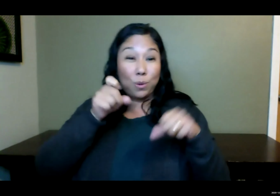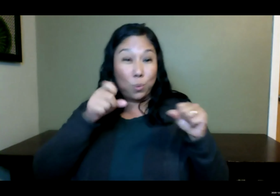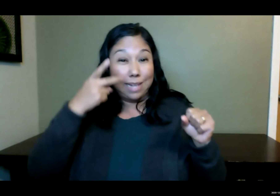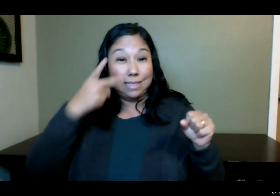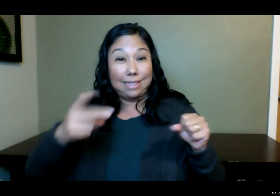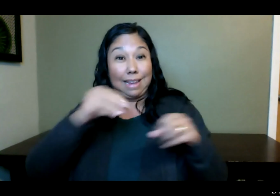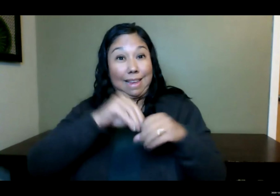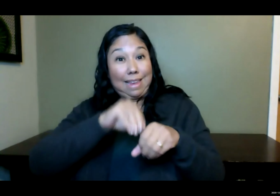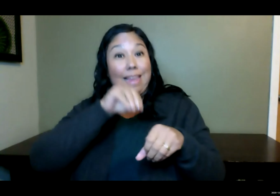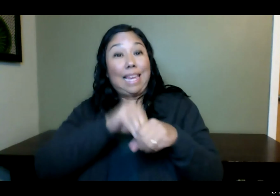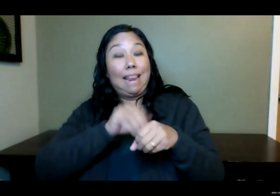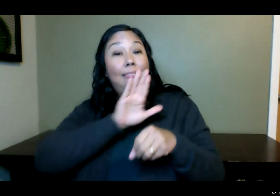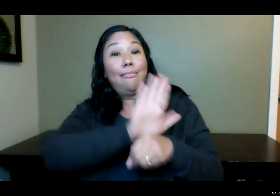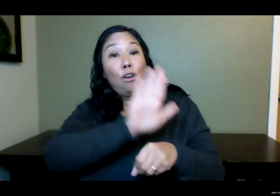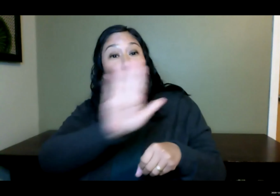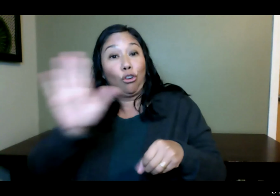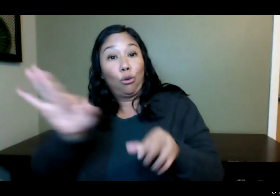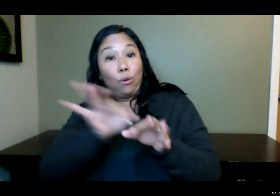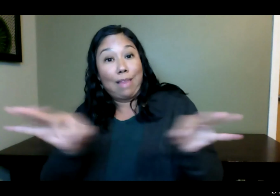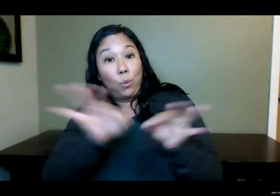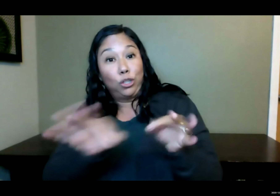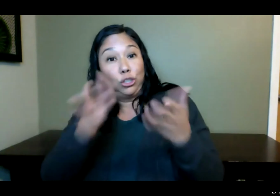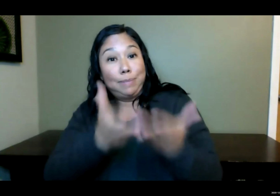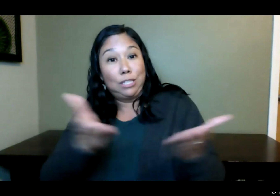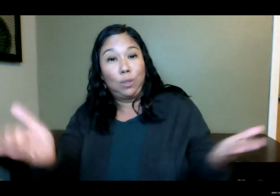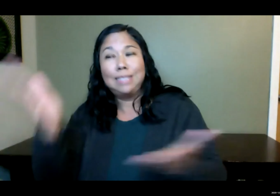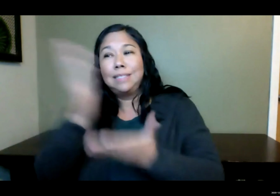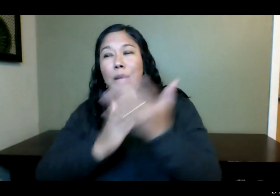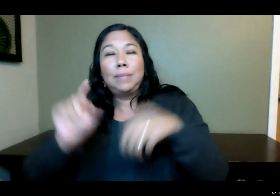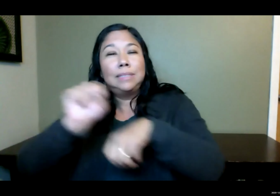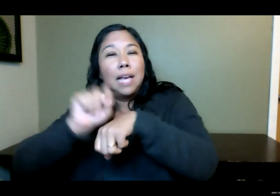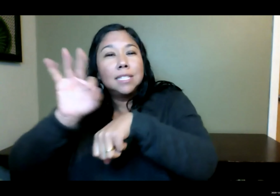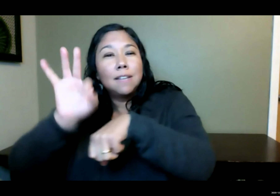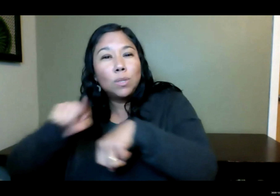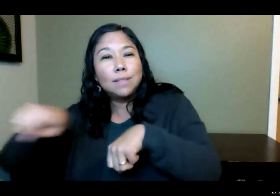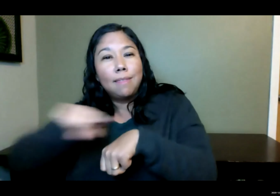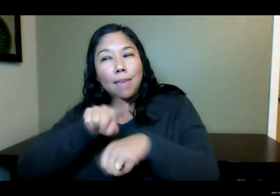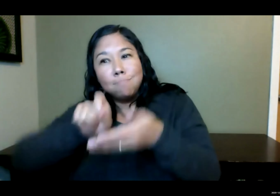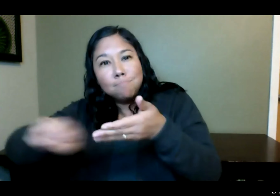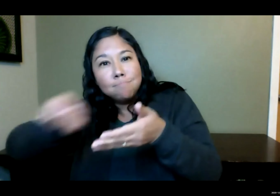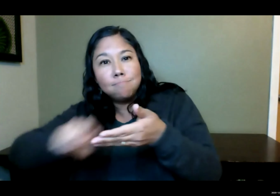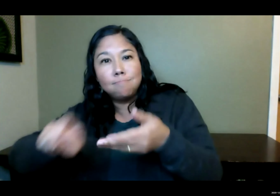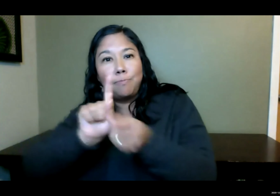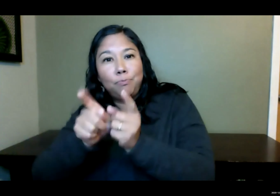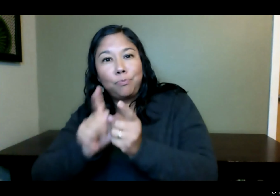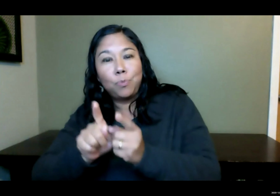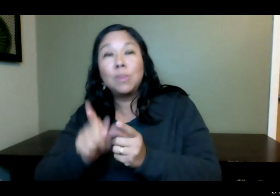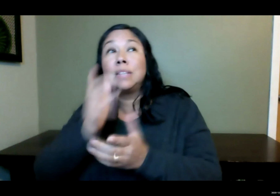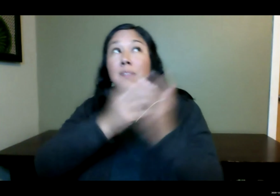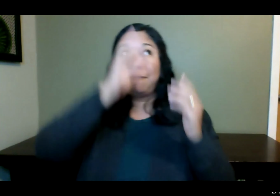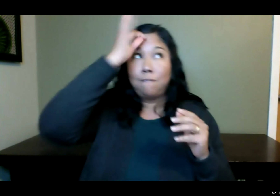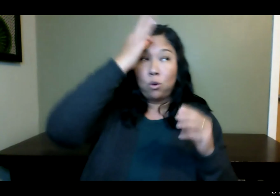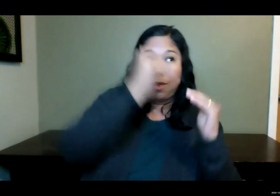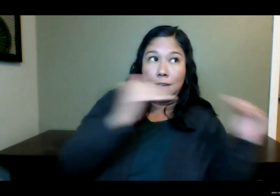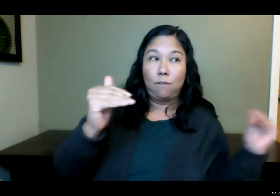in-language materials too that were developed by some of these task force, and then some even at the federal level, but a lot of time access